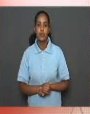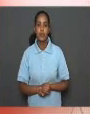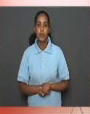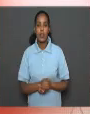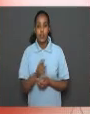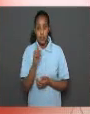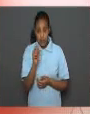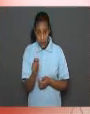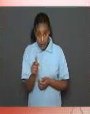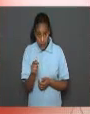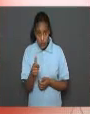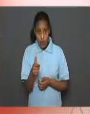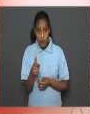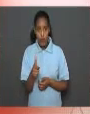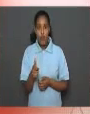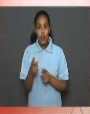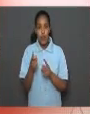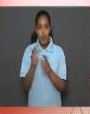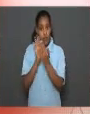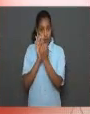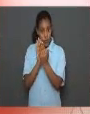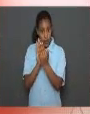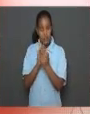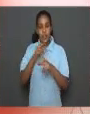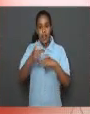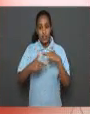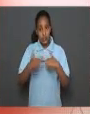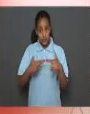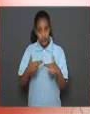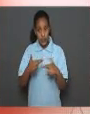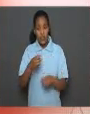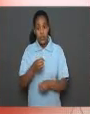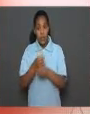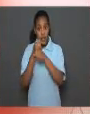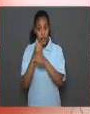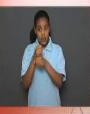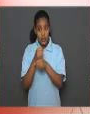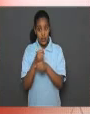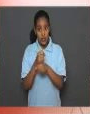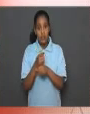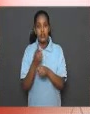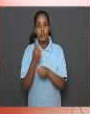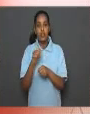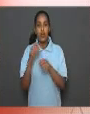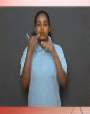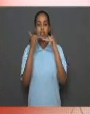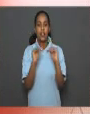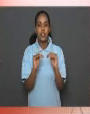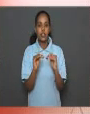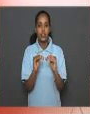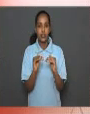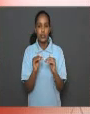The rate of forward reaction depends on the